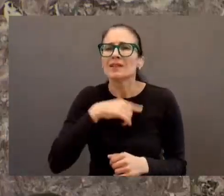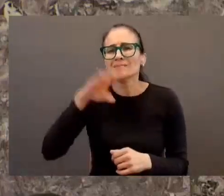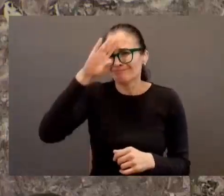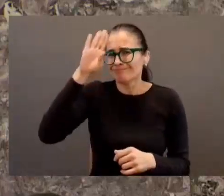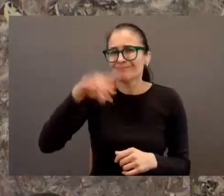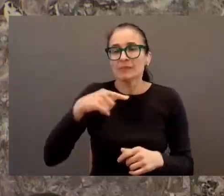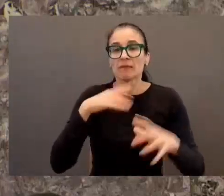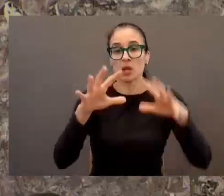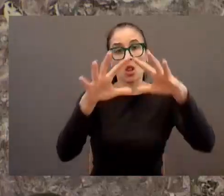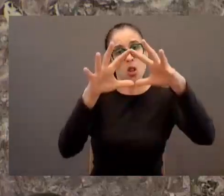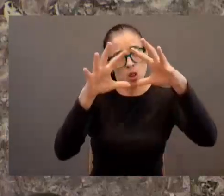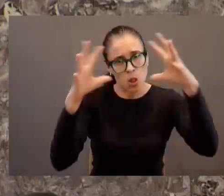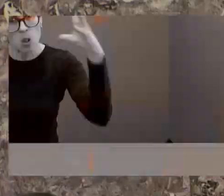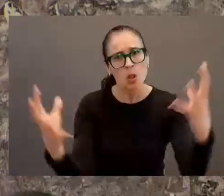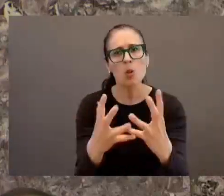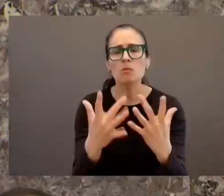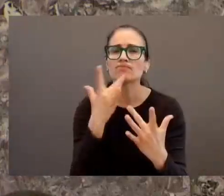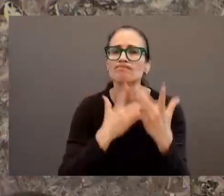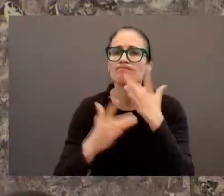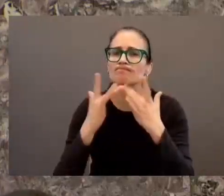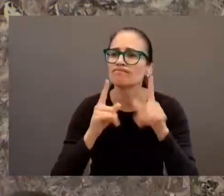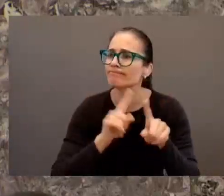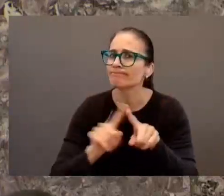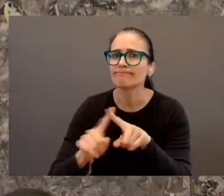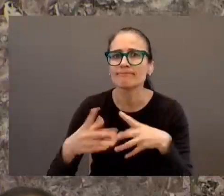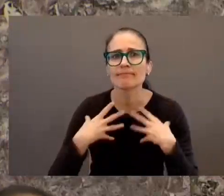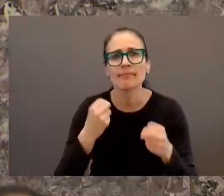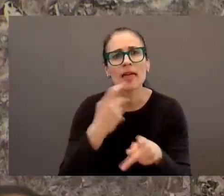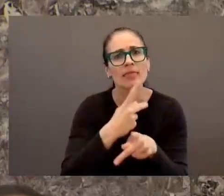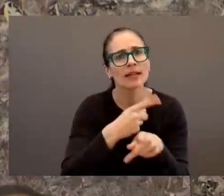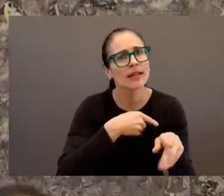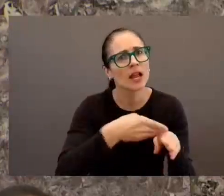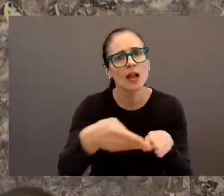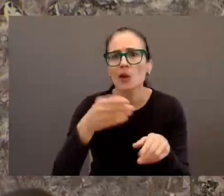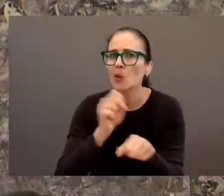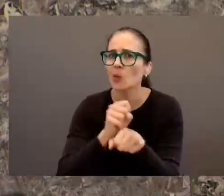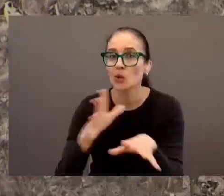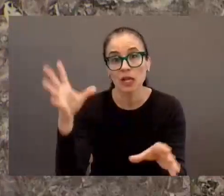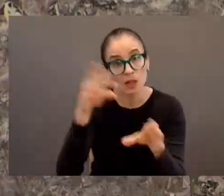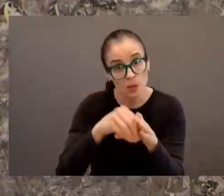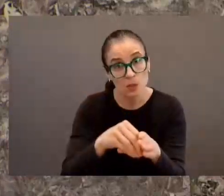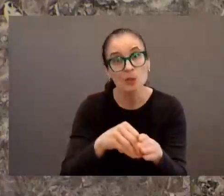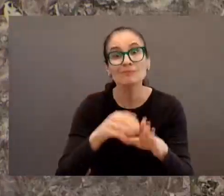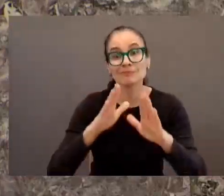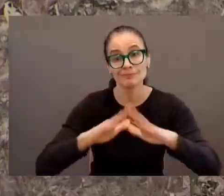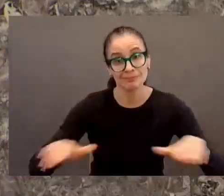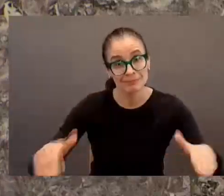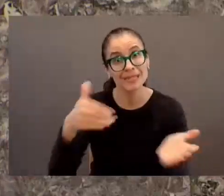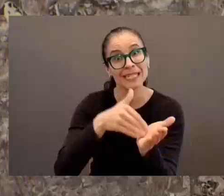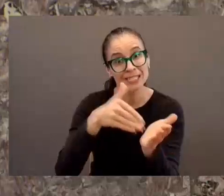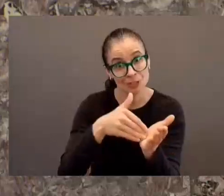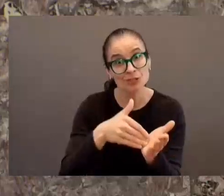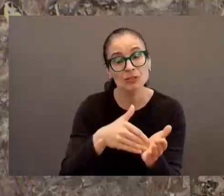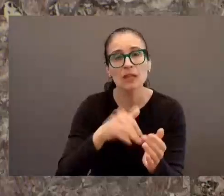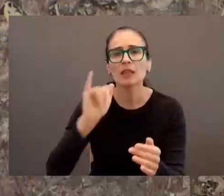including pediatricians, and that's why we're going to continue to do everything we can to ensure that this service is available in